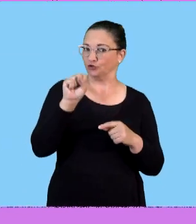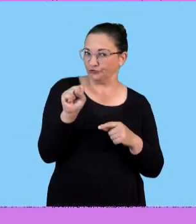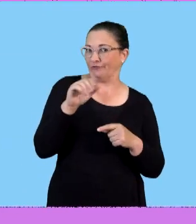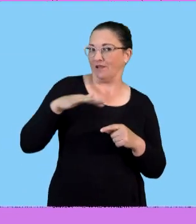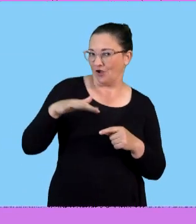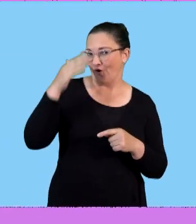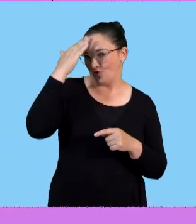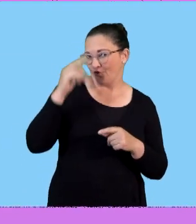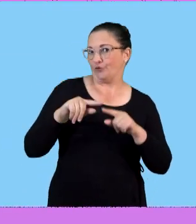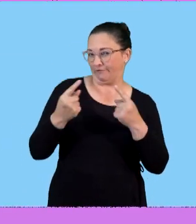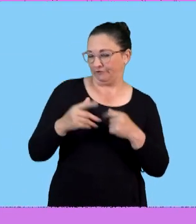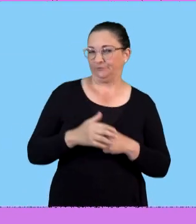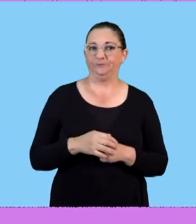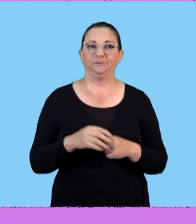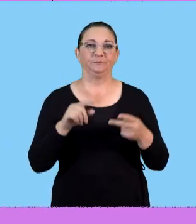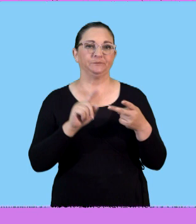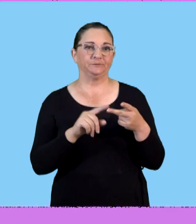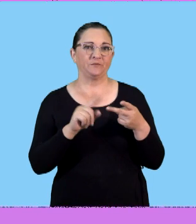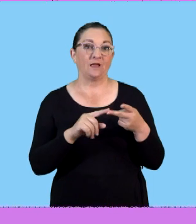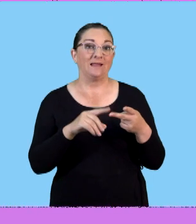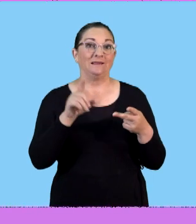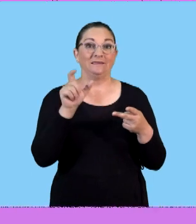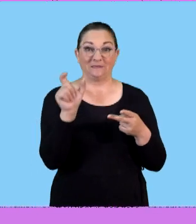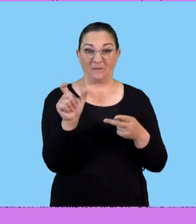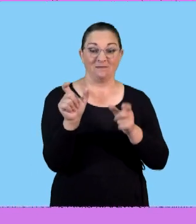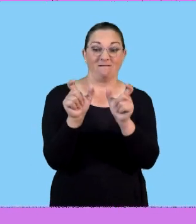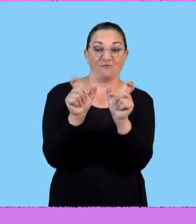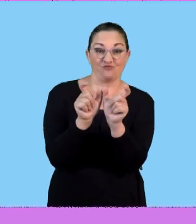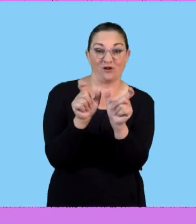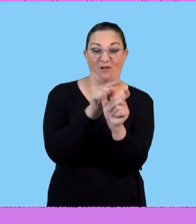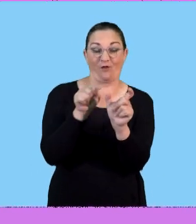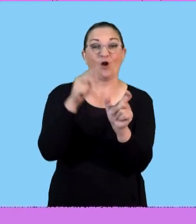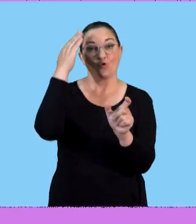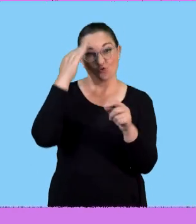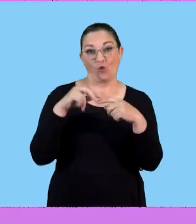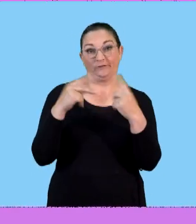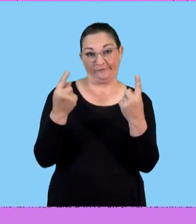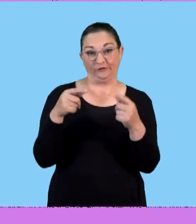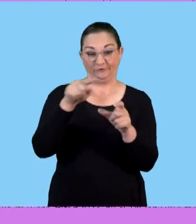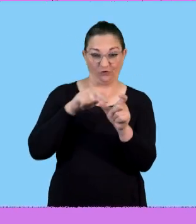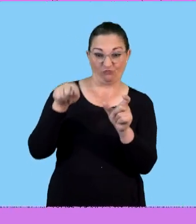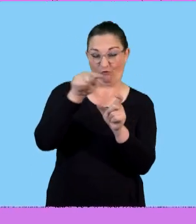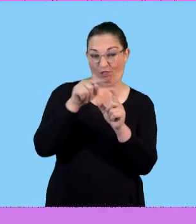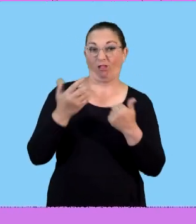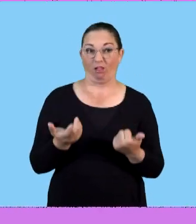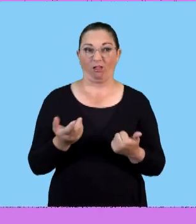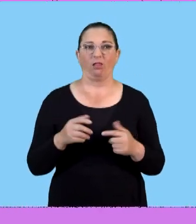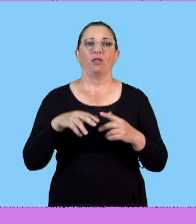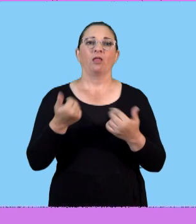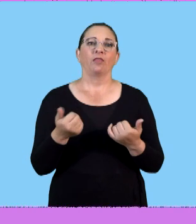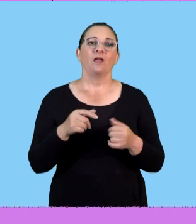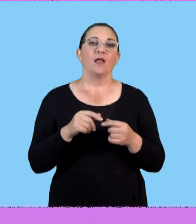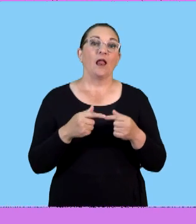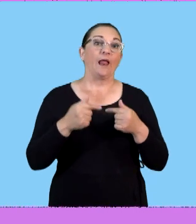surface area. You must be able to distinguish between diameter and radius. Also be able to distinguish